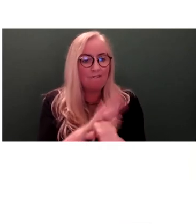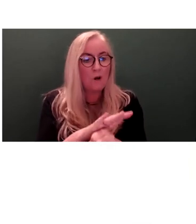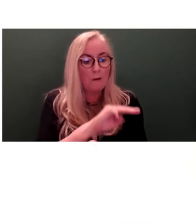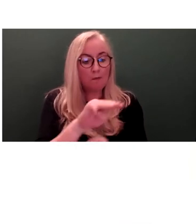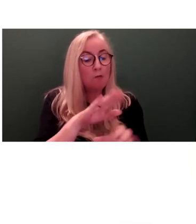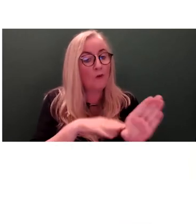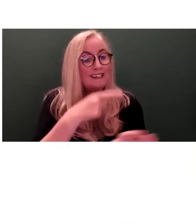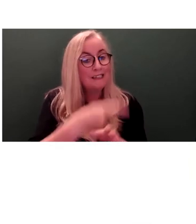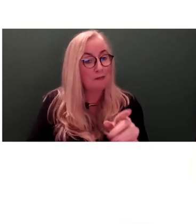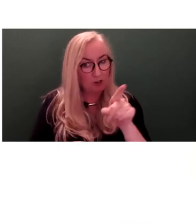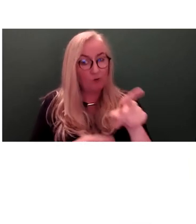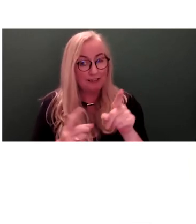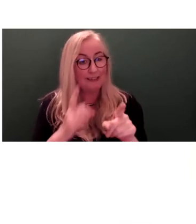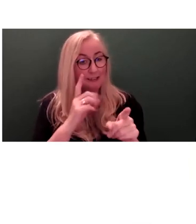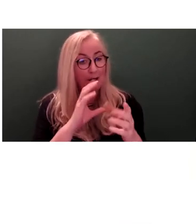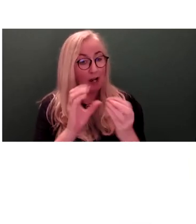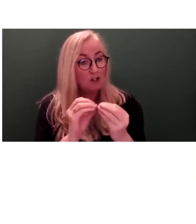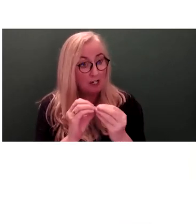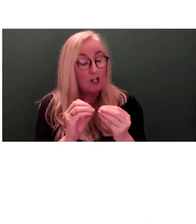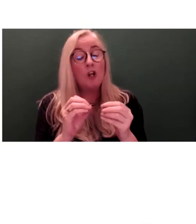disabilities, even those who do